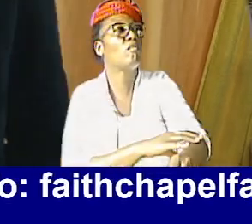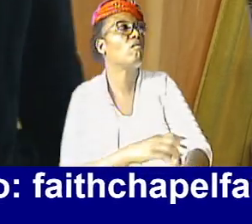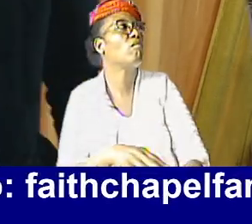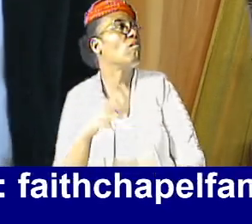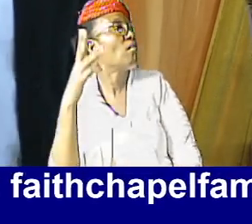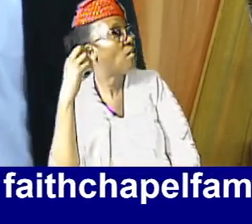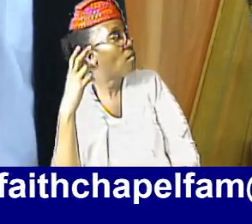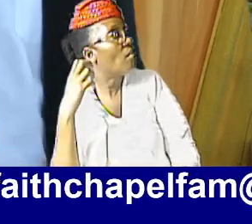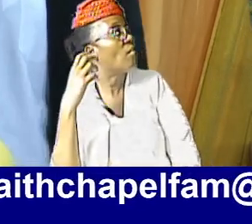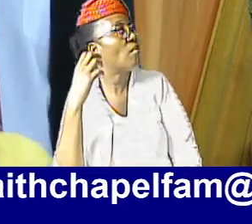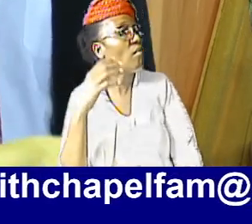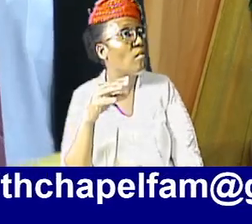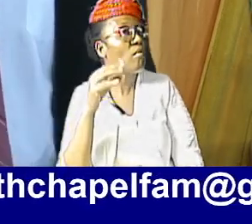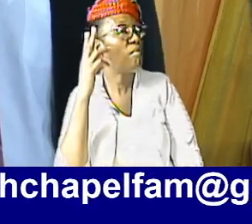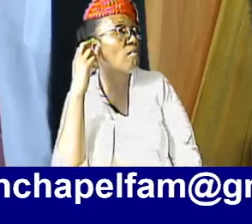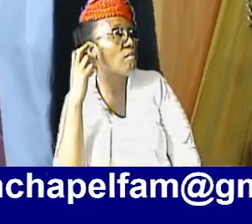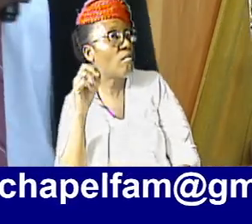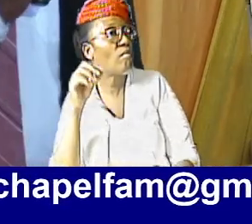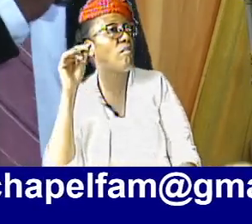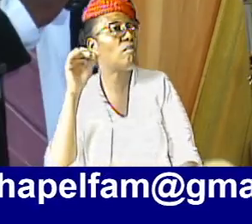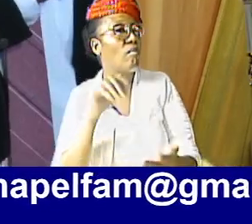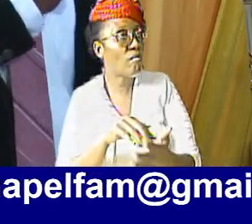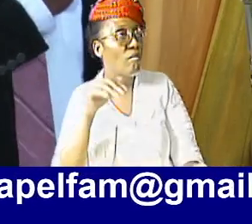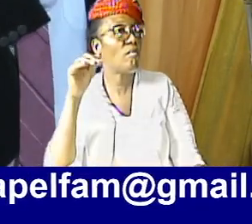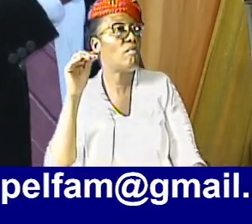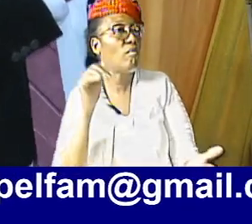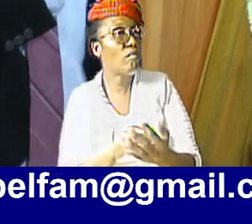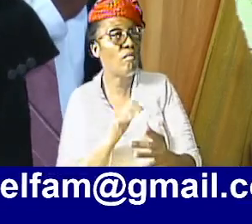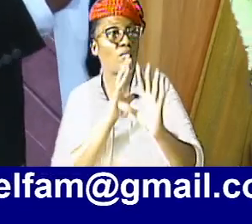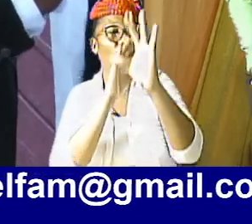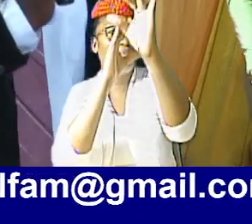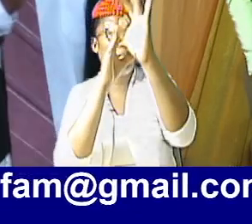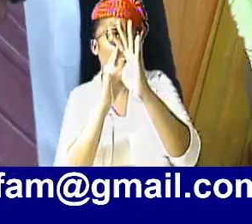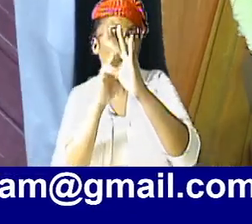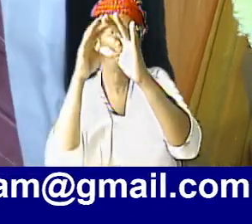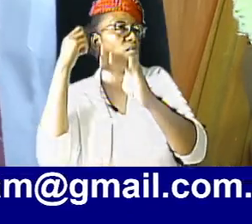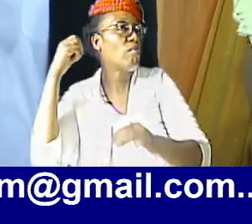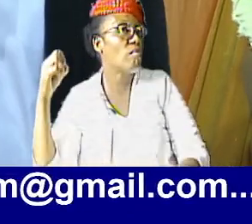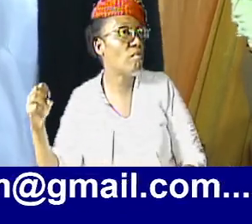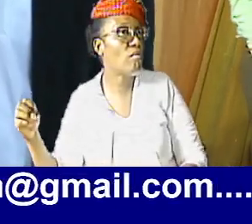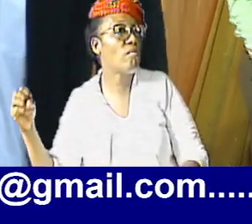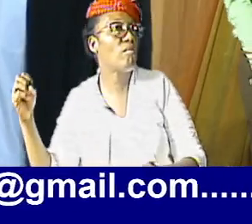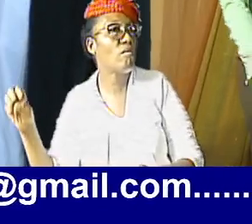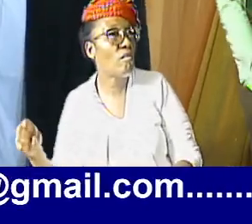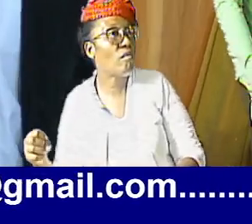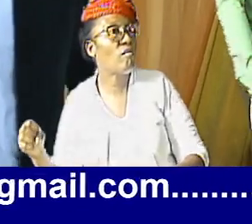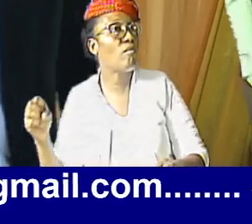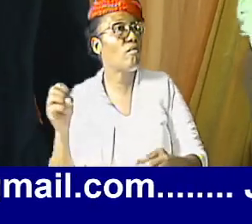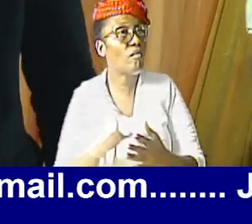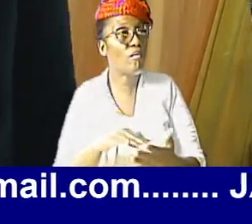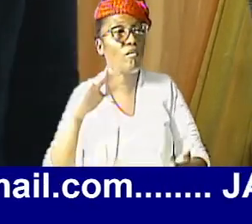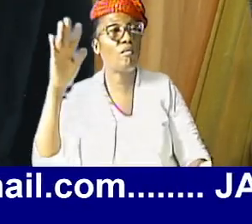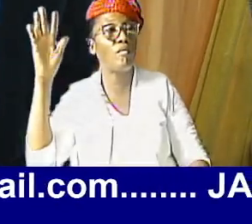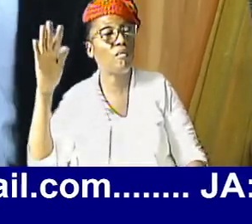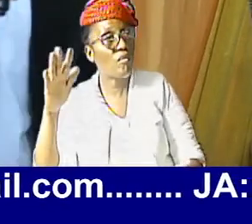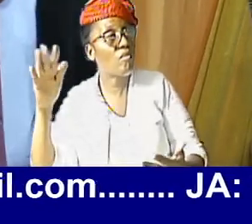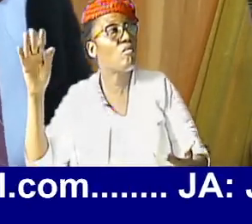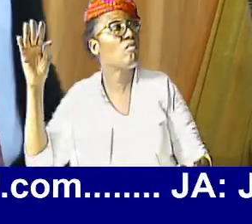more time. I hear a thousand trumpets sounding out in